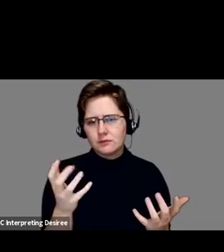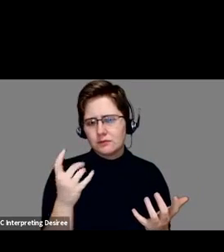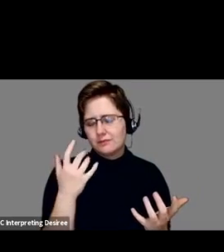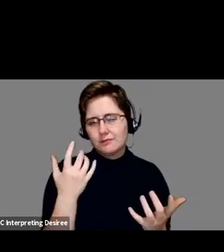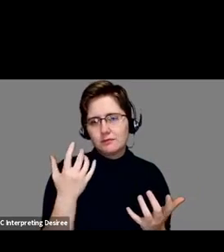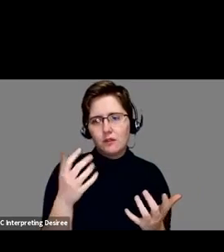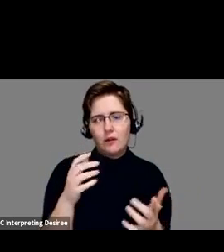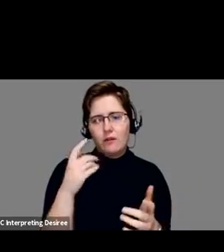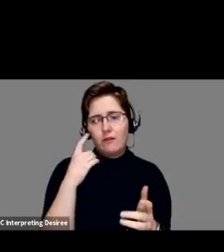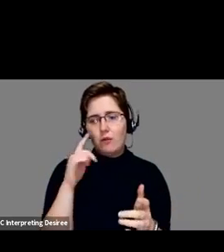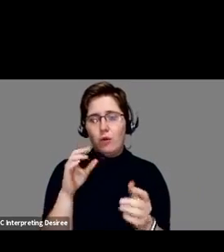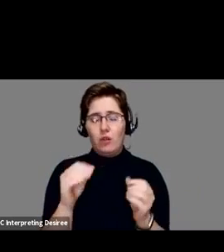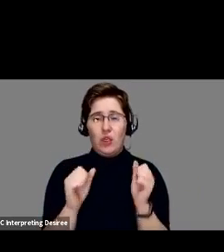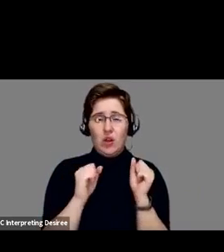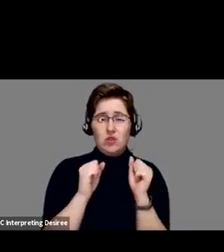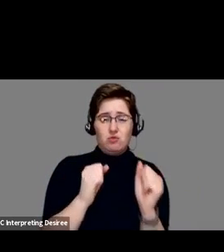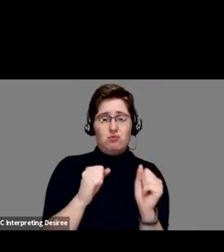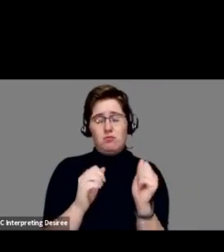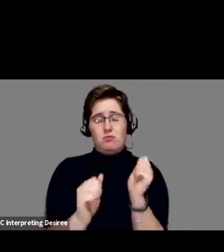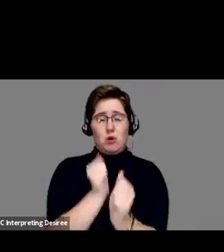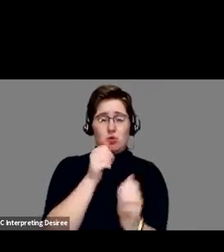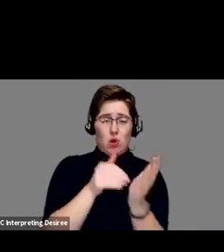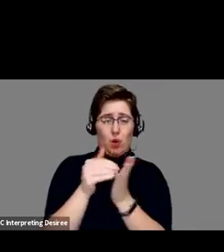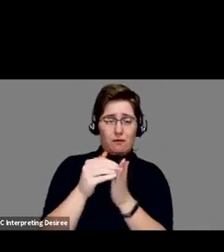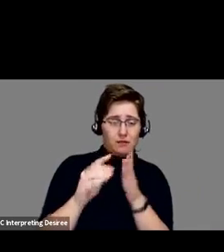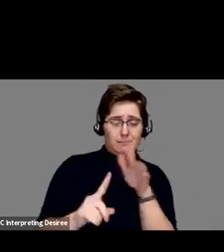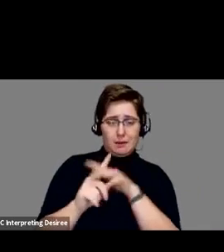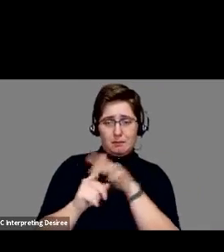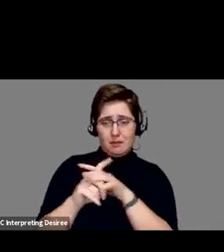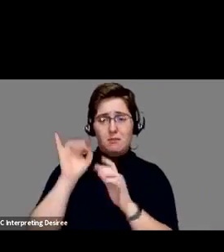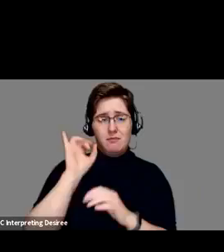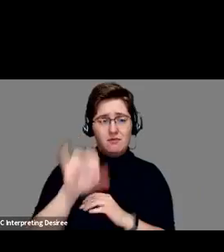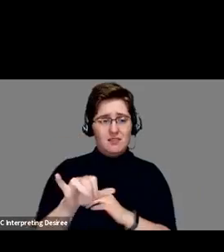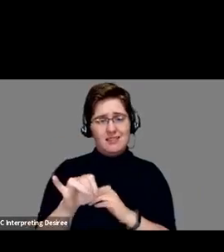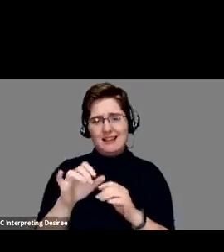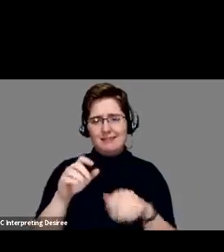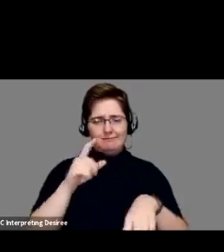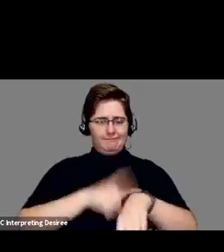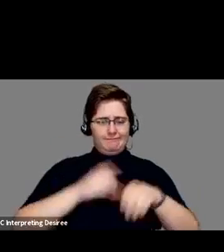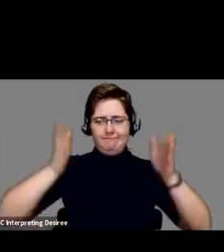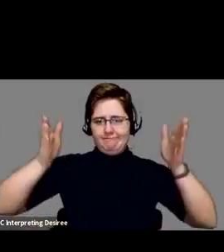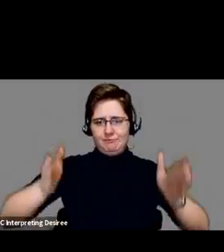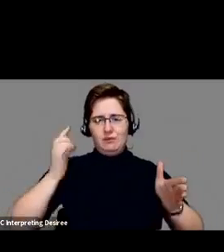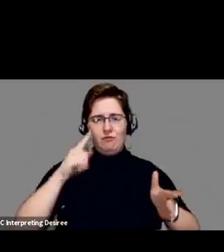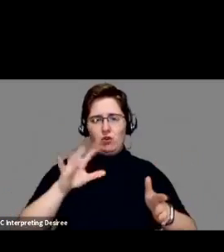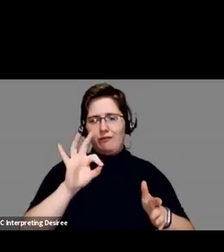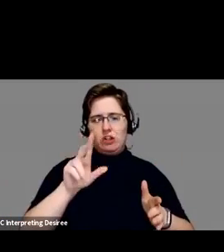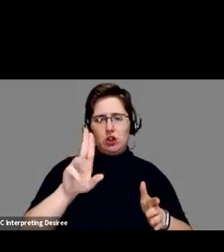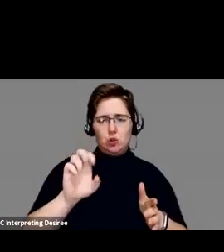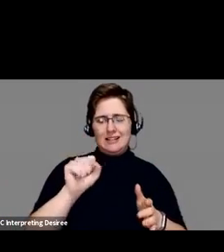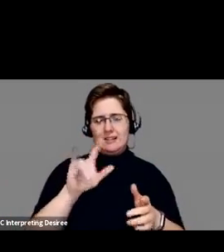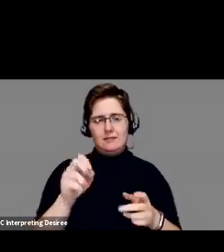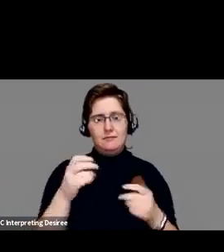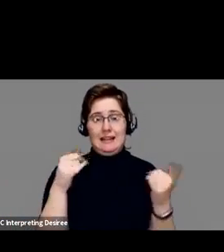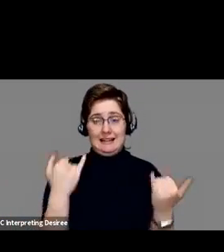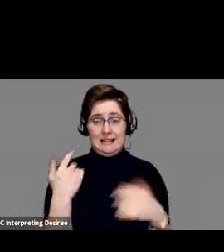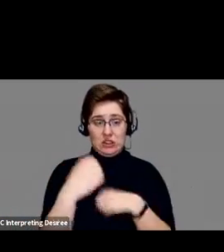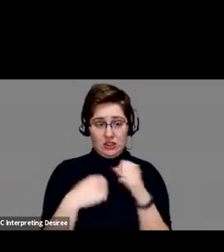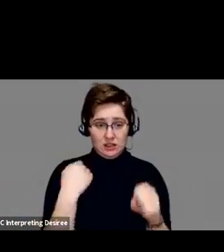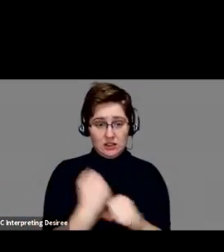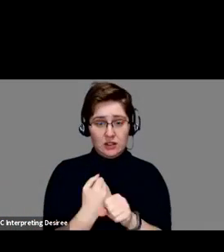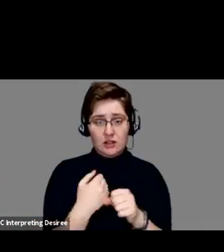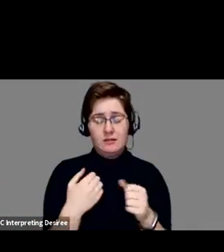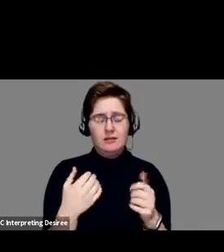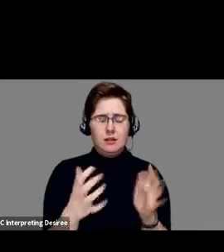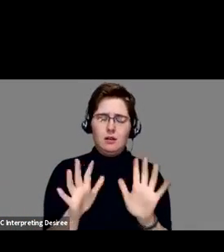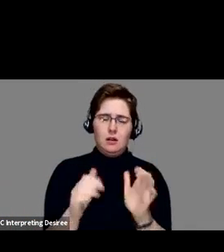to be the predominant viruses in that flu season. So this year there's a formulation that,